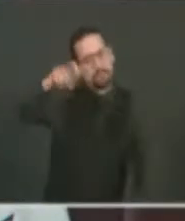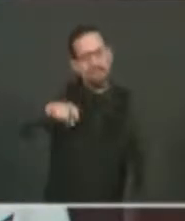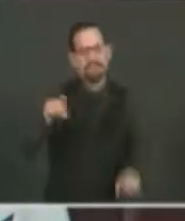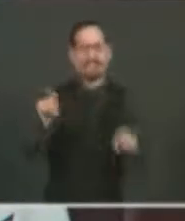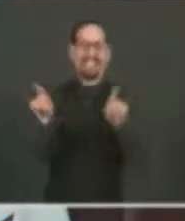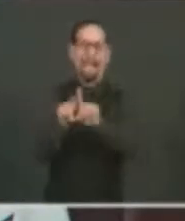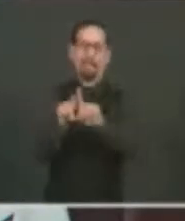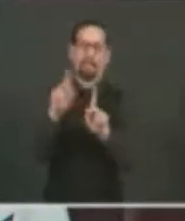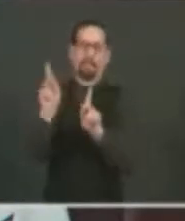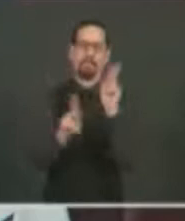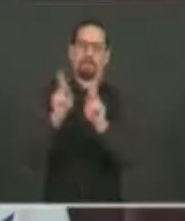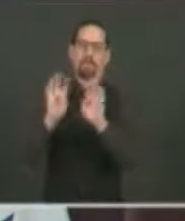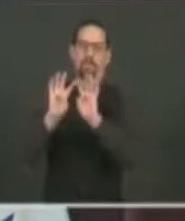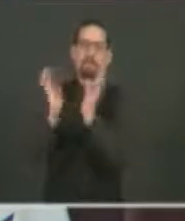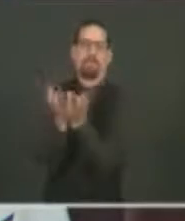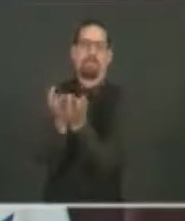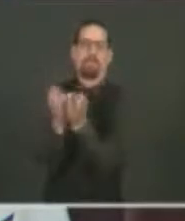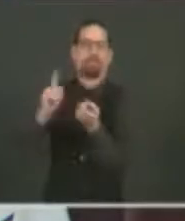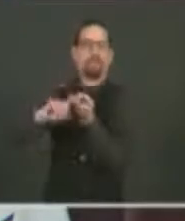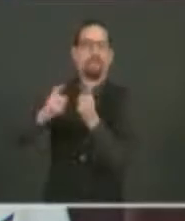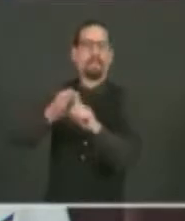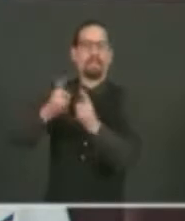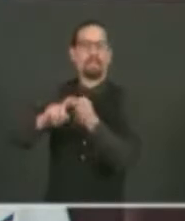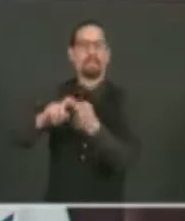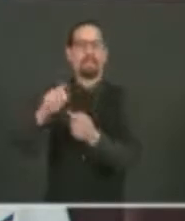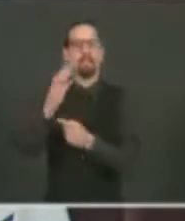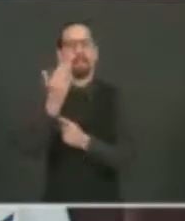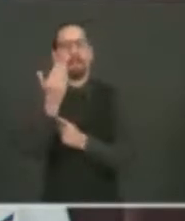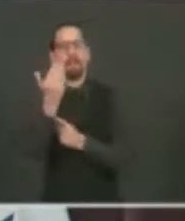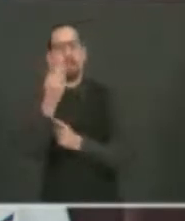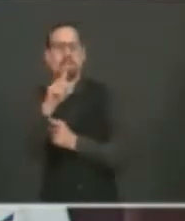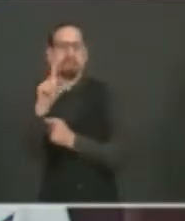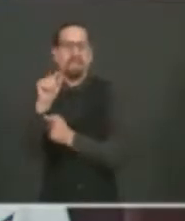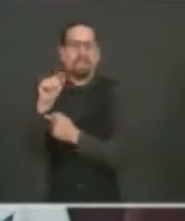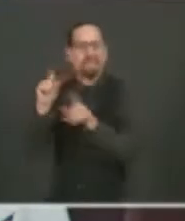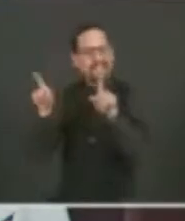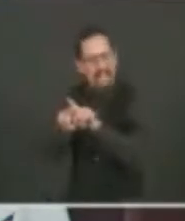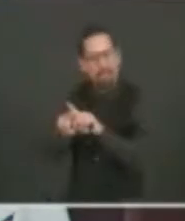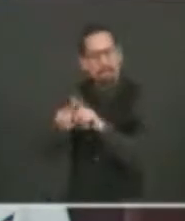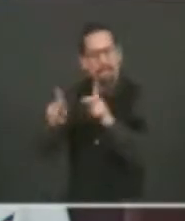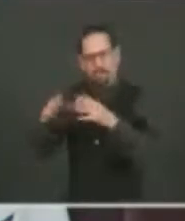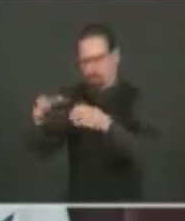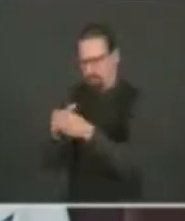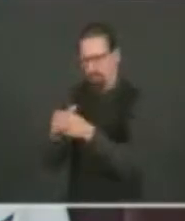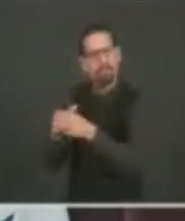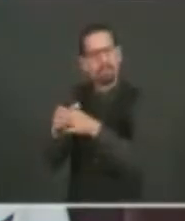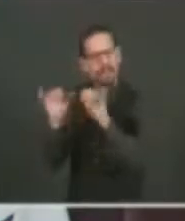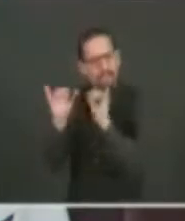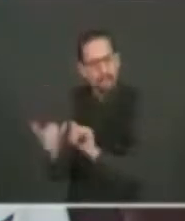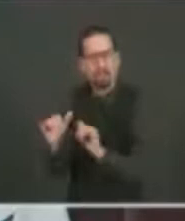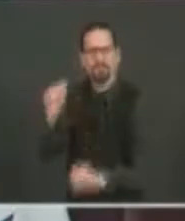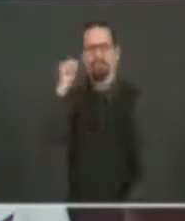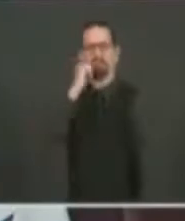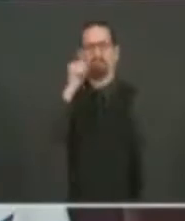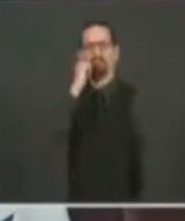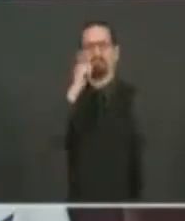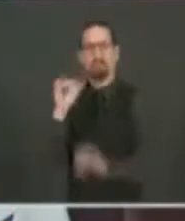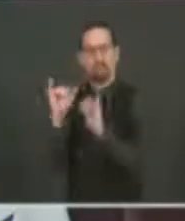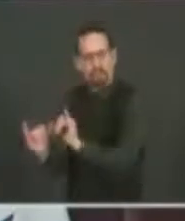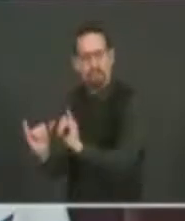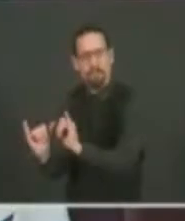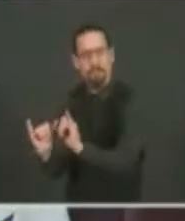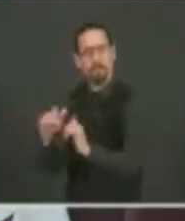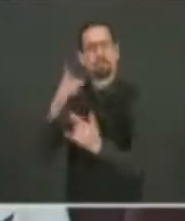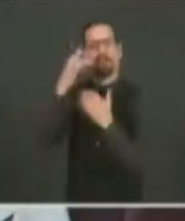the same 20 people. I know people are getting back to work and going to school. I understand that. But try to limit your social